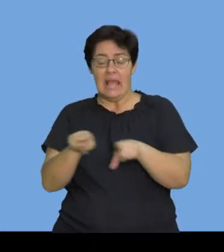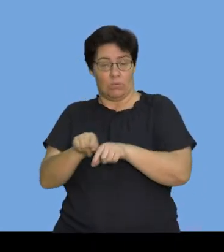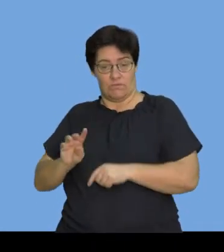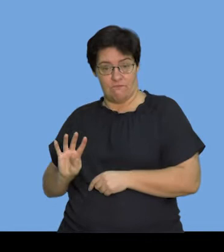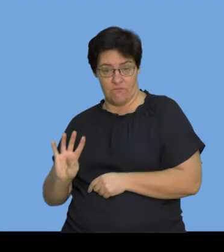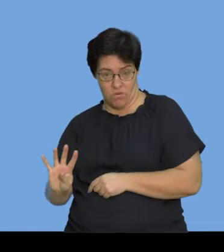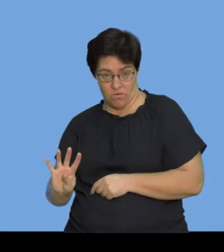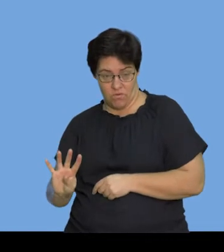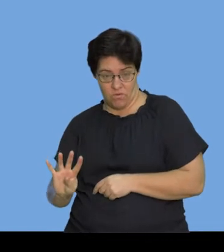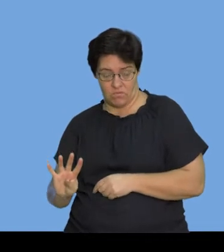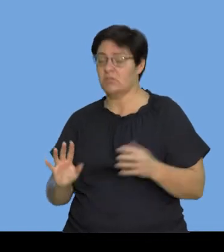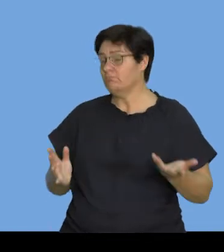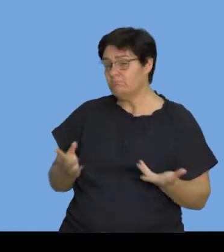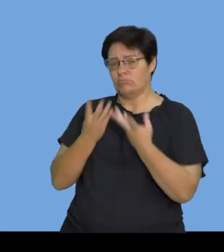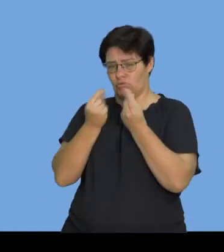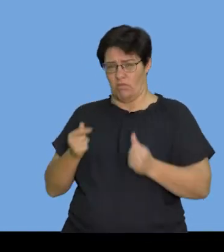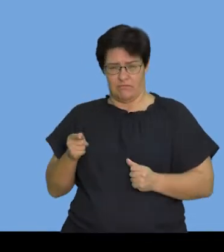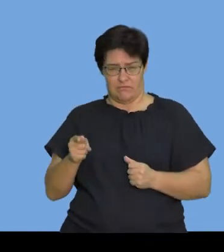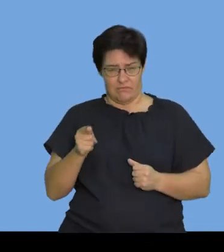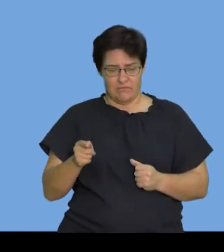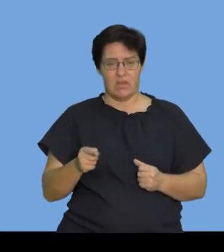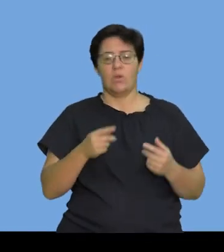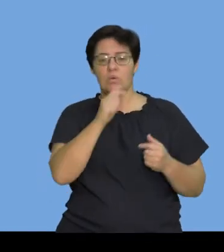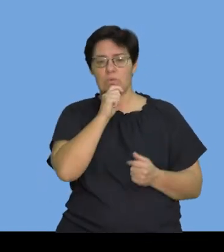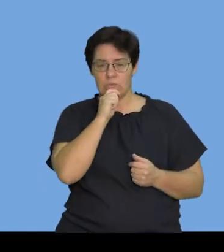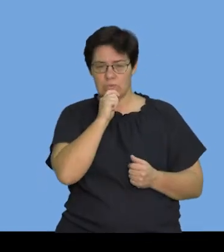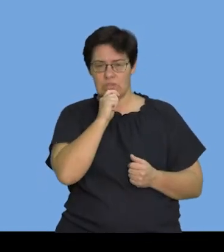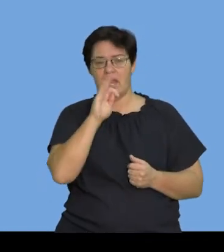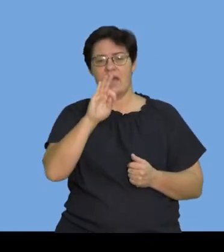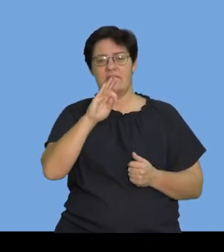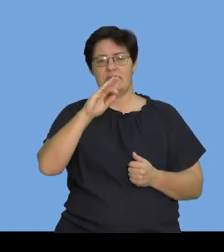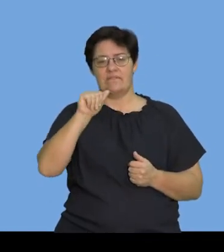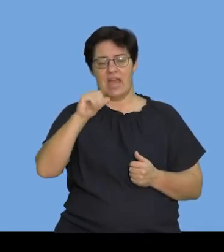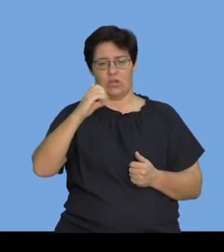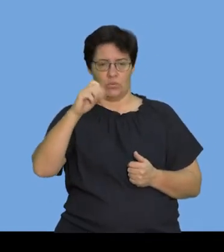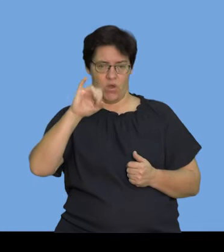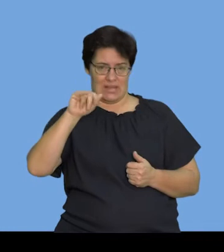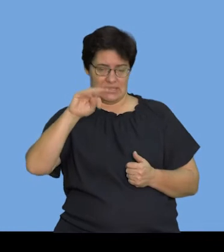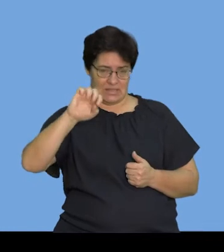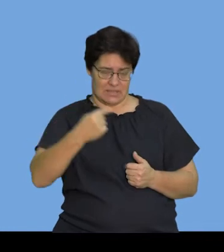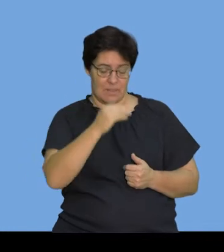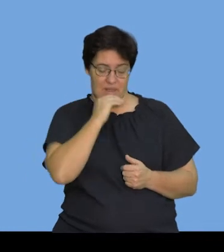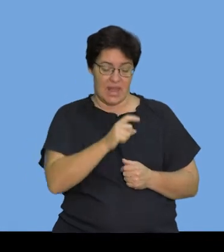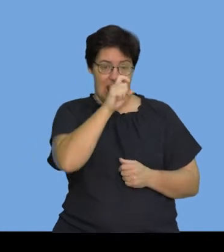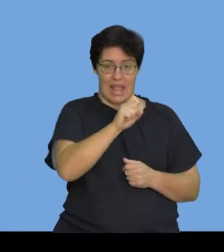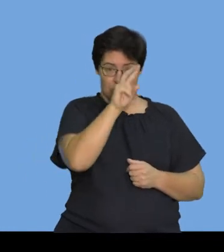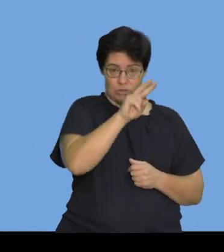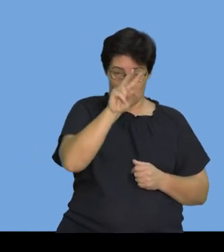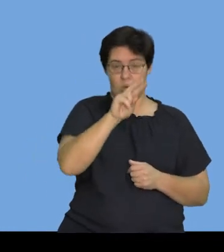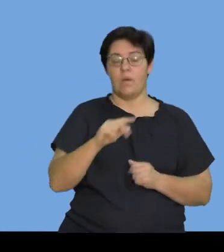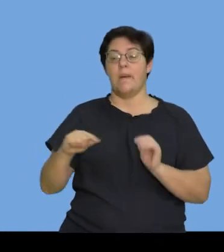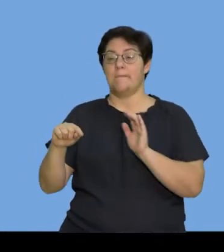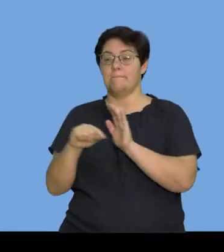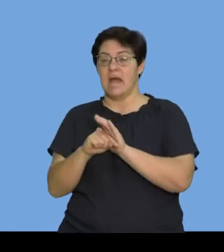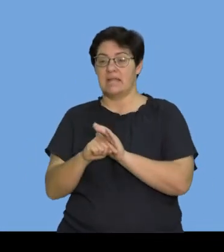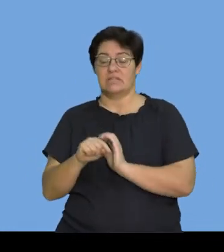right? Let's solve this using factorization, which we just did. This is going to be x squared minus 4